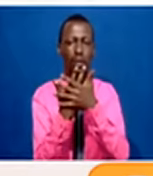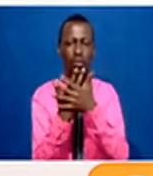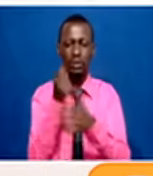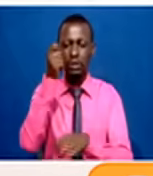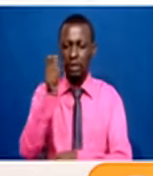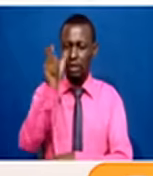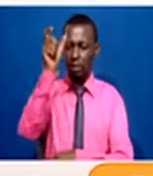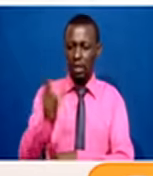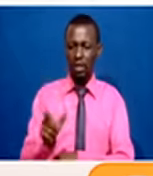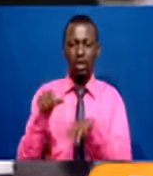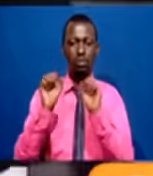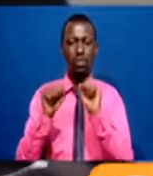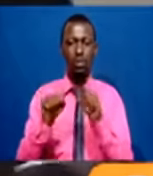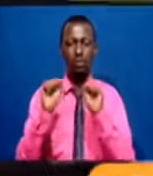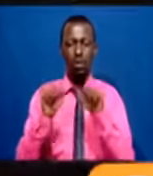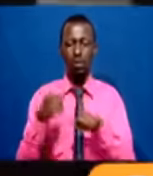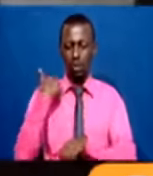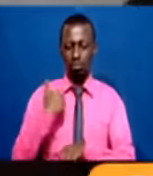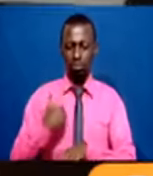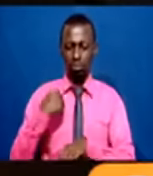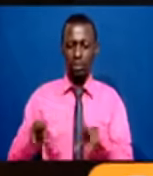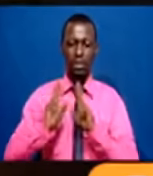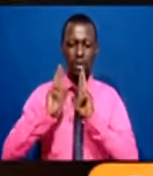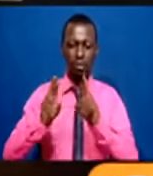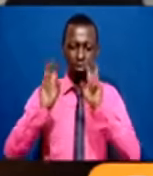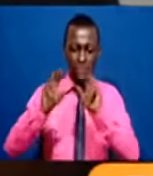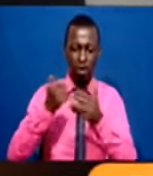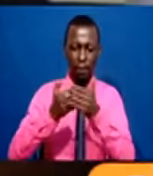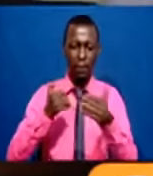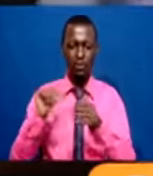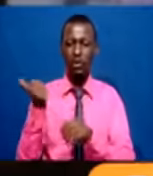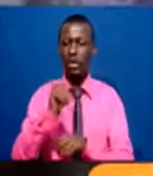before making any decision. Emily Chebet, Citizen TV.